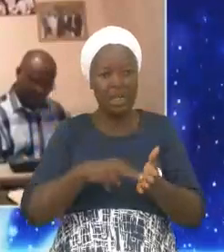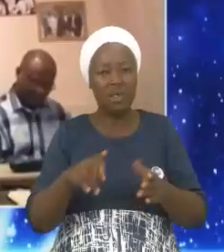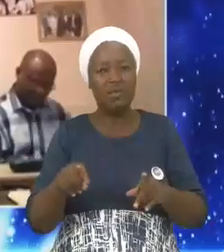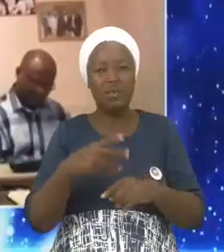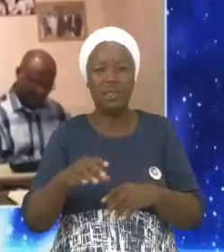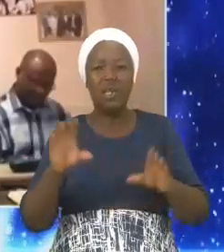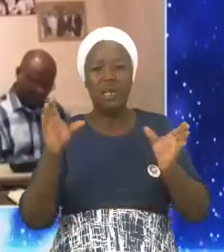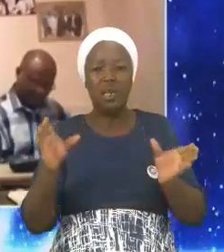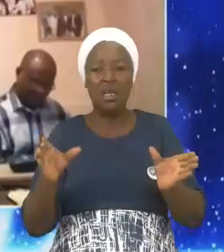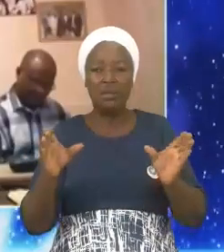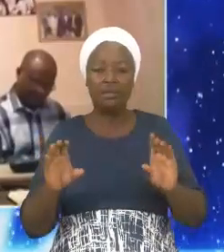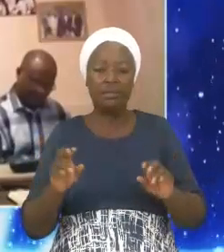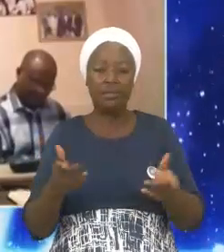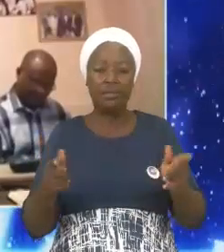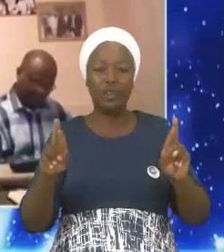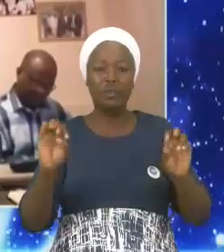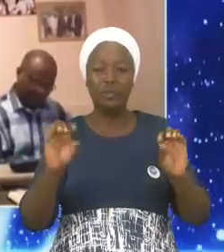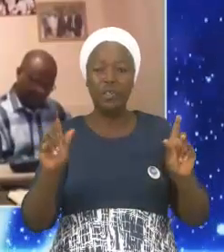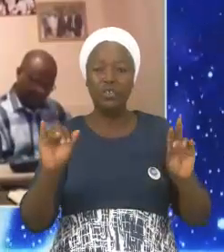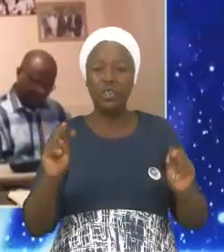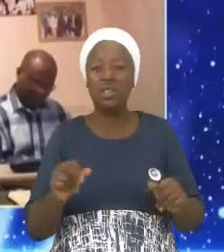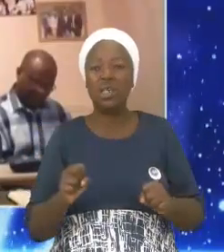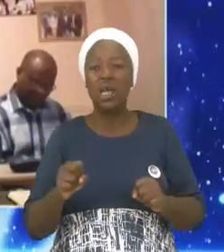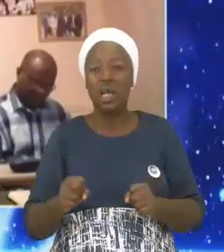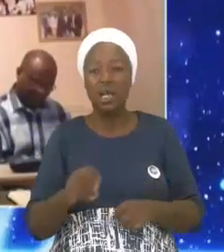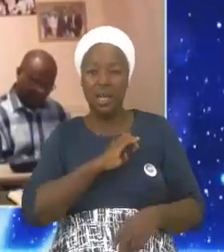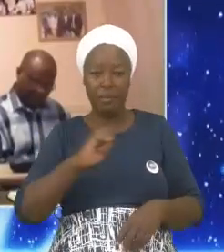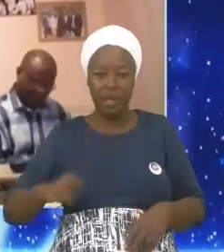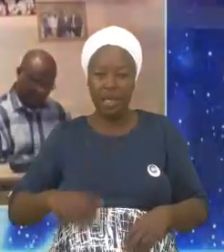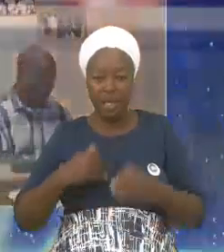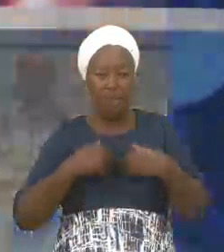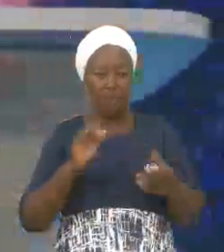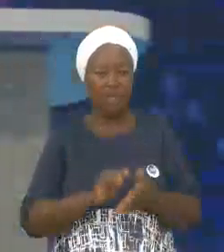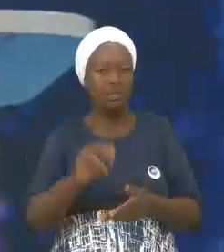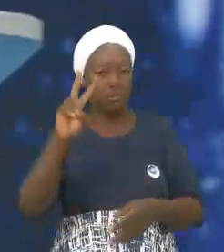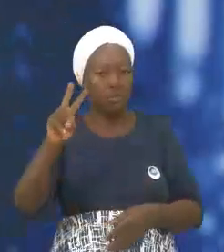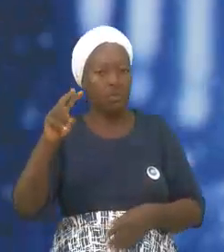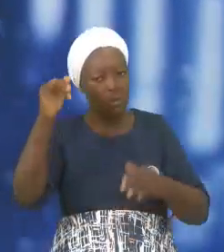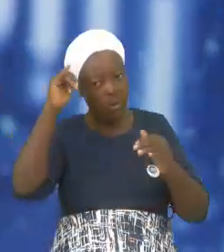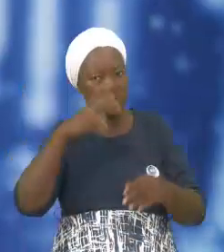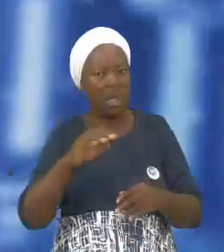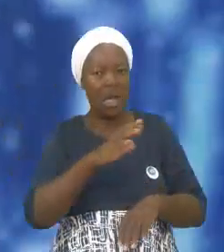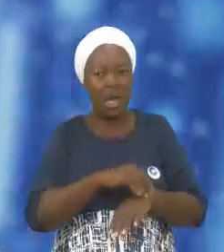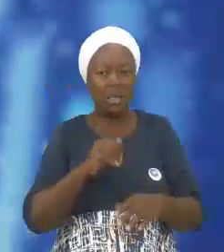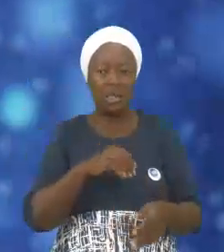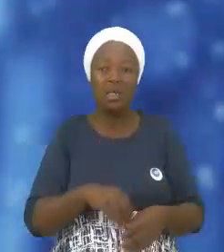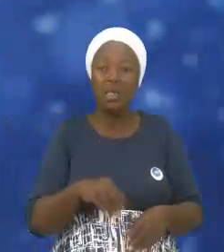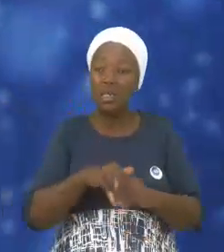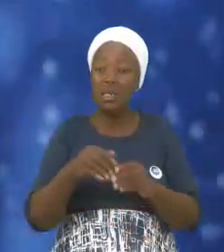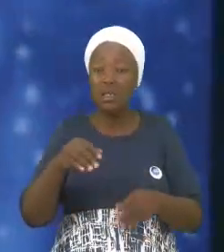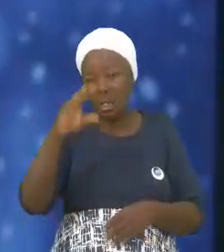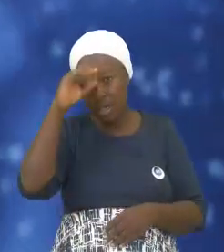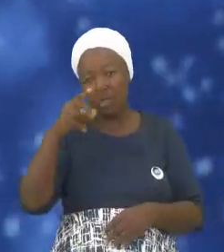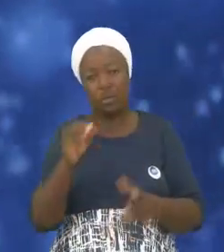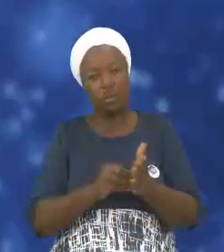Grecian Empire. He had two horns, and he was, in his own time, he was mighty and powerful. But